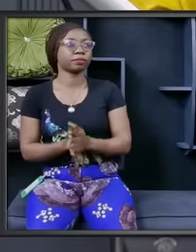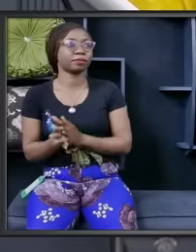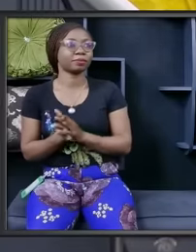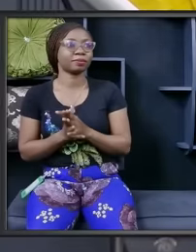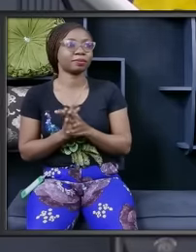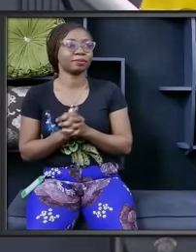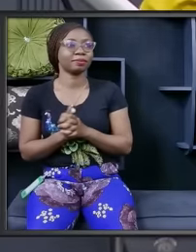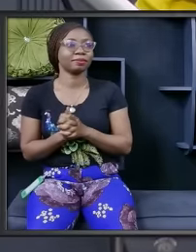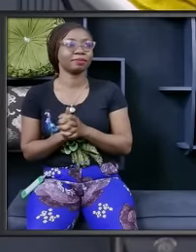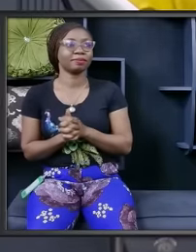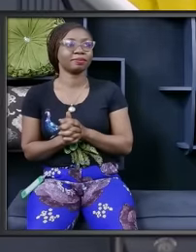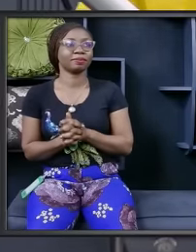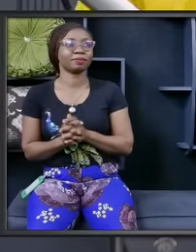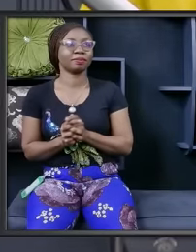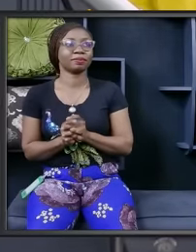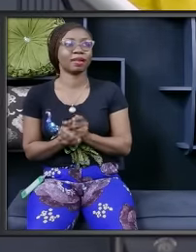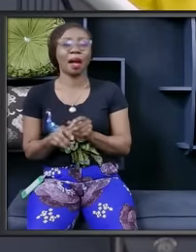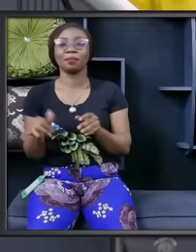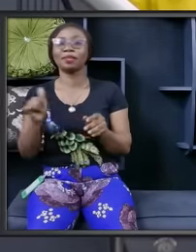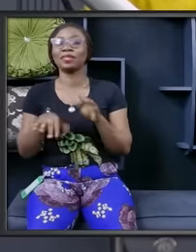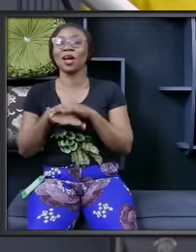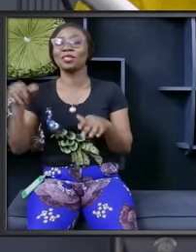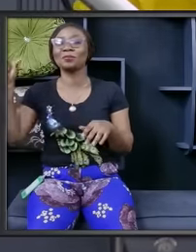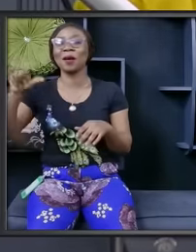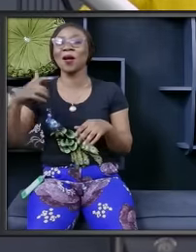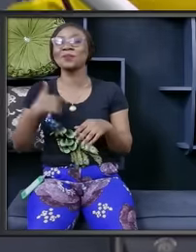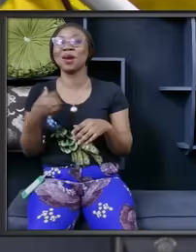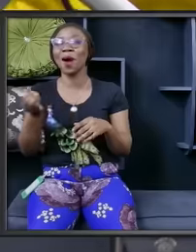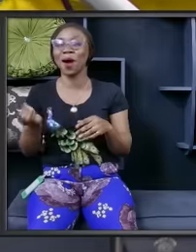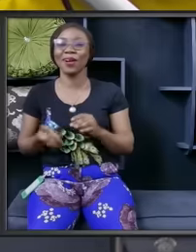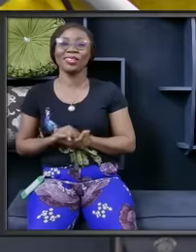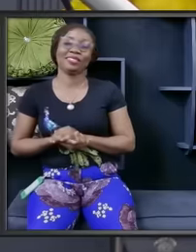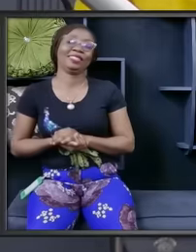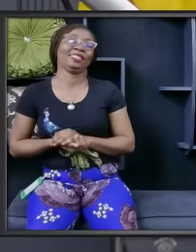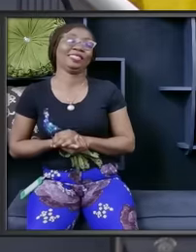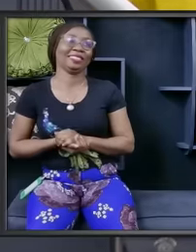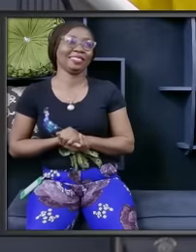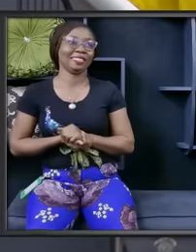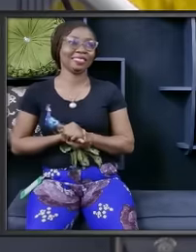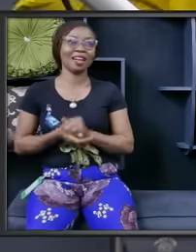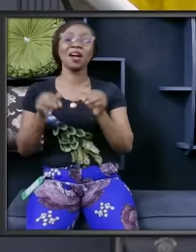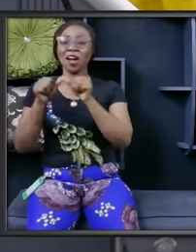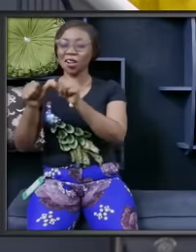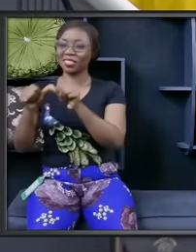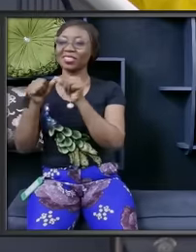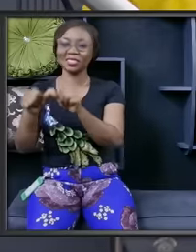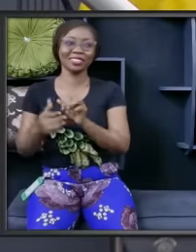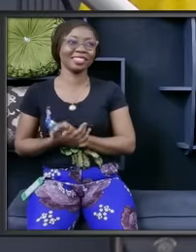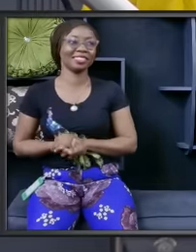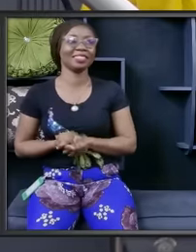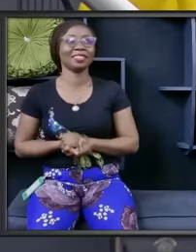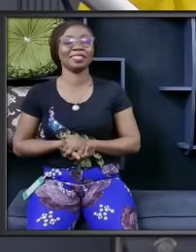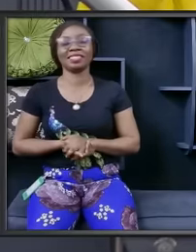You don't corrupt me. Now me go corrupt you. Go meet your virgin. Husband. I be virgins. Mm-hmm. Continue. So now